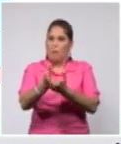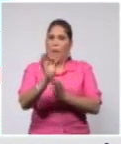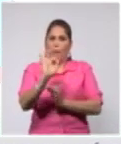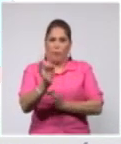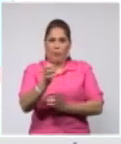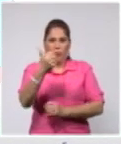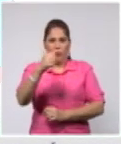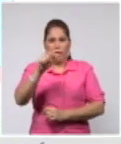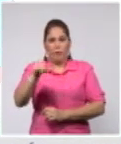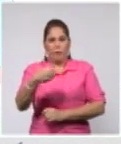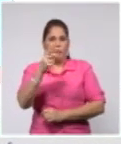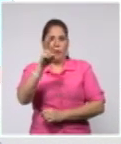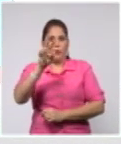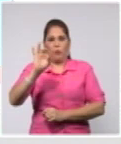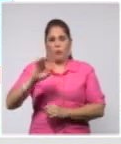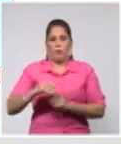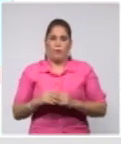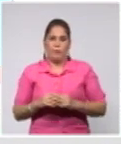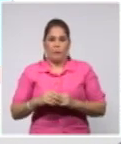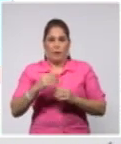with 0.39.